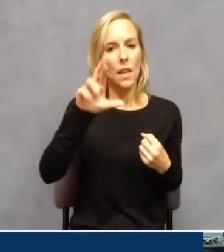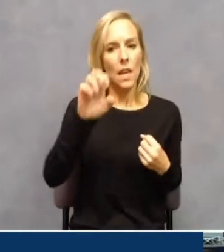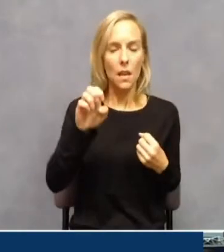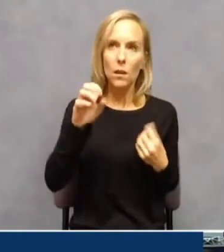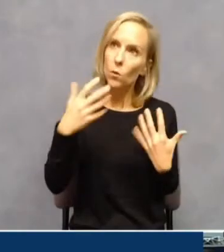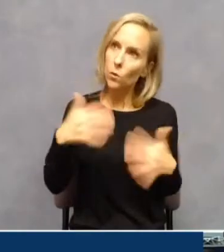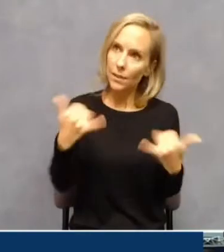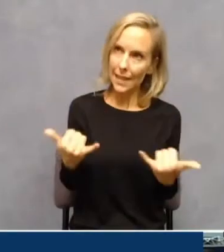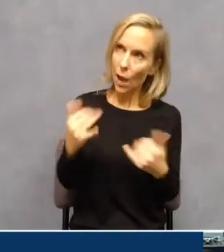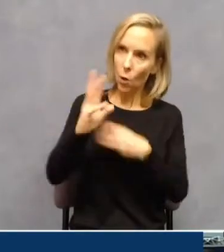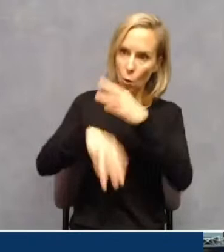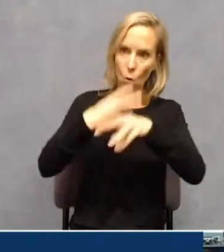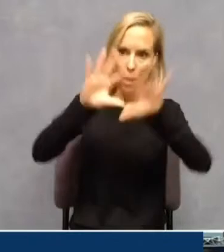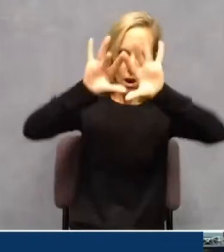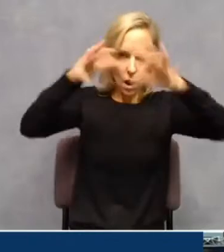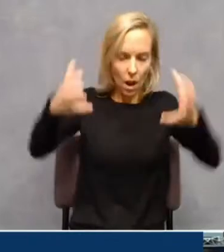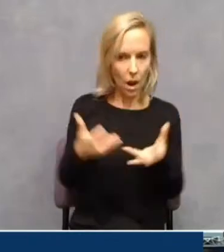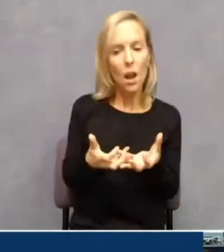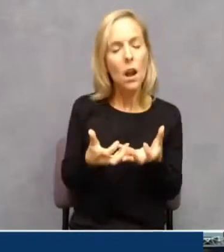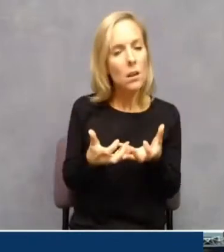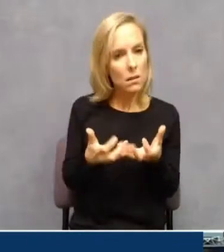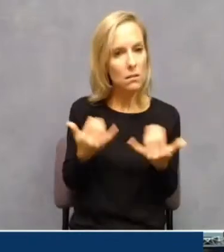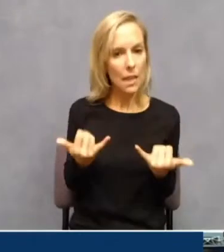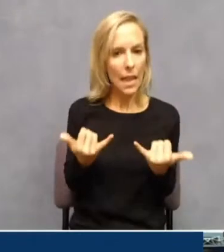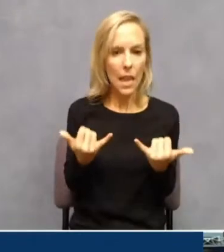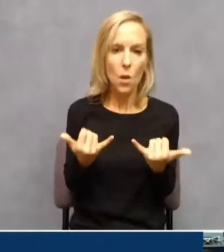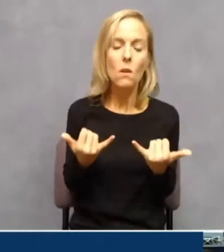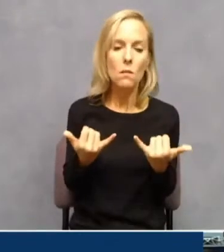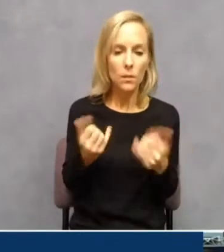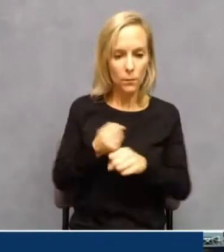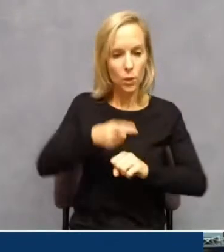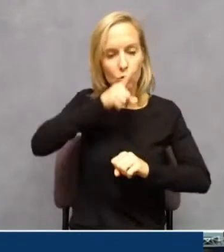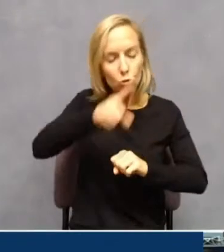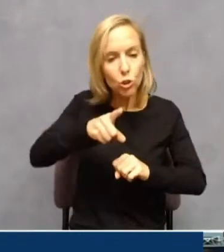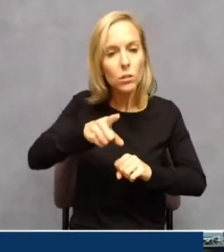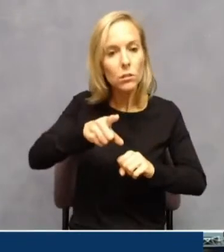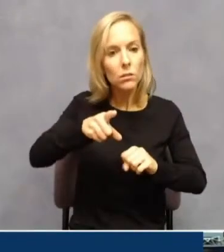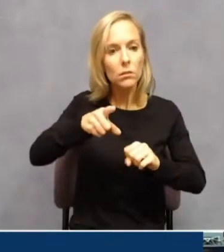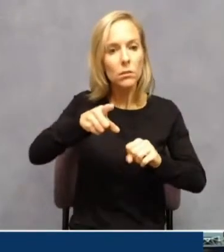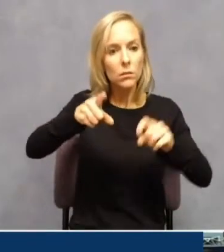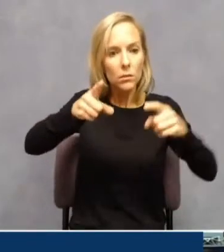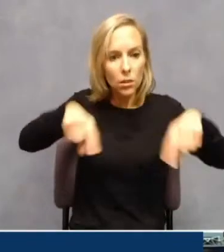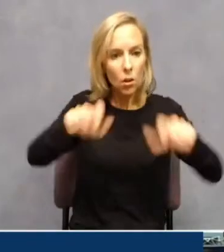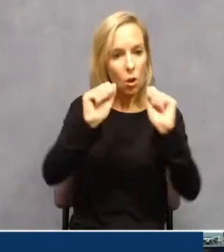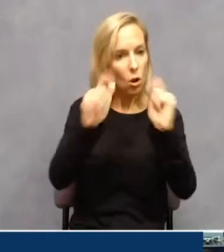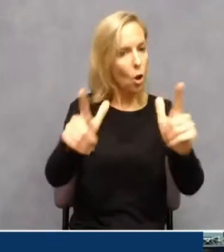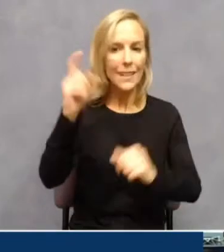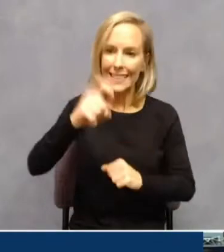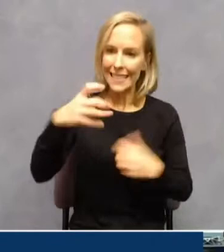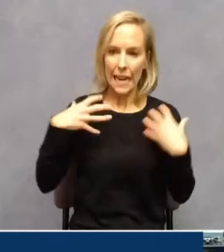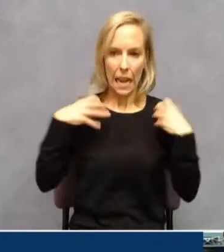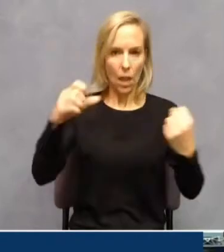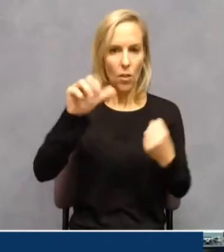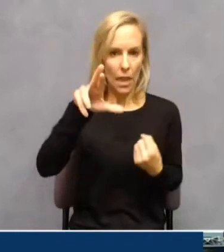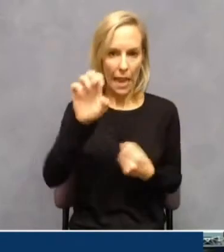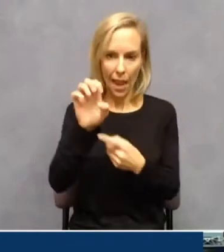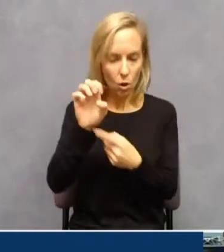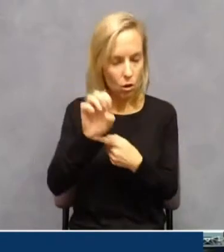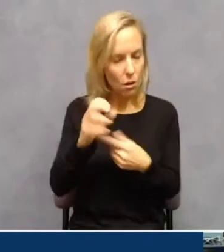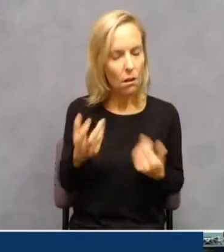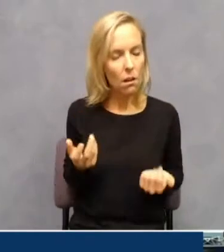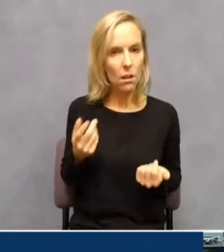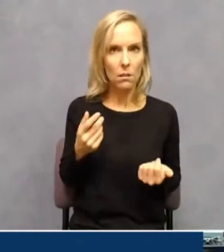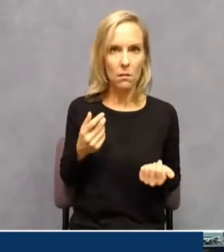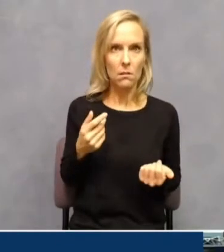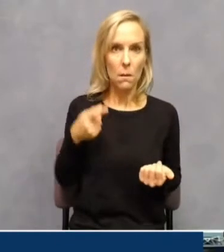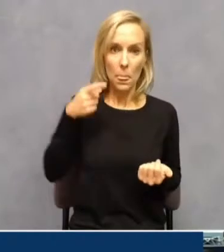pandemic, there is no better time to talk about making sure that everyone has healthcare. You know that this has been a